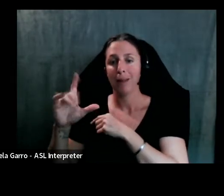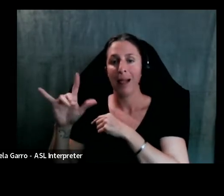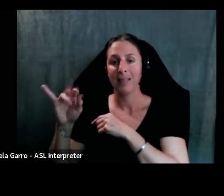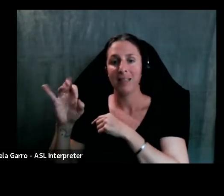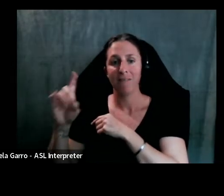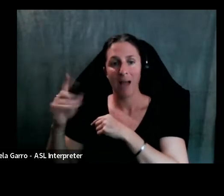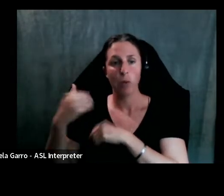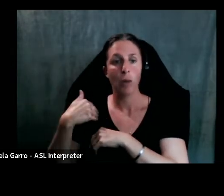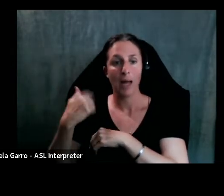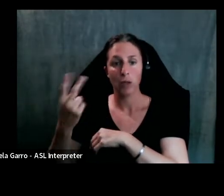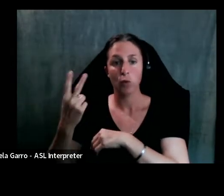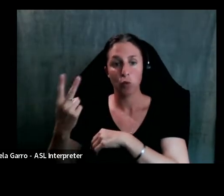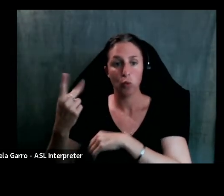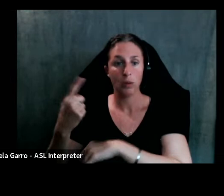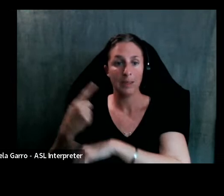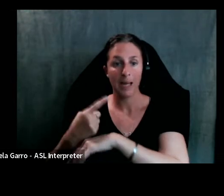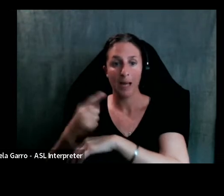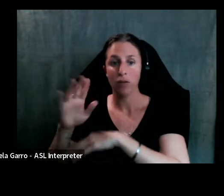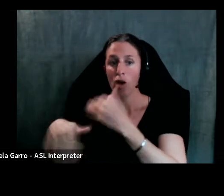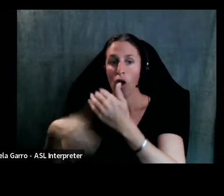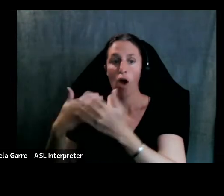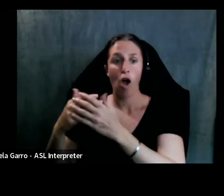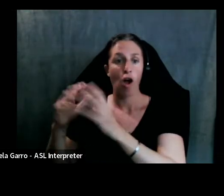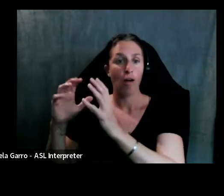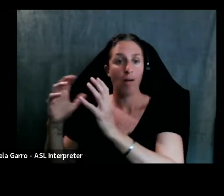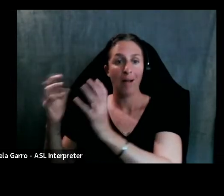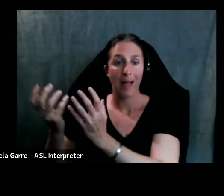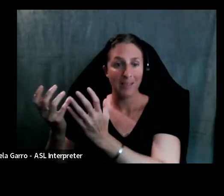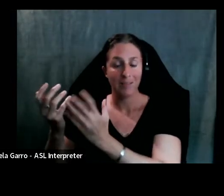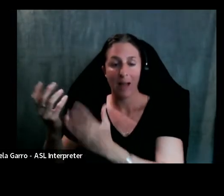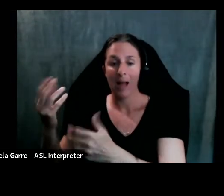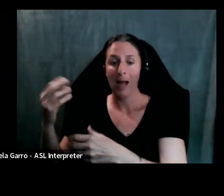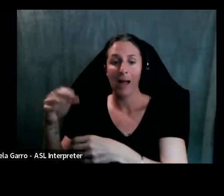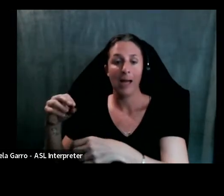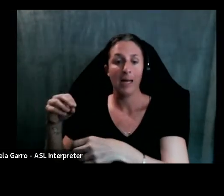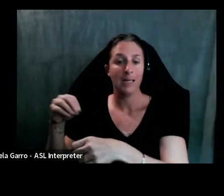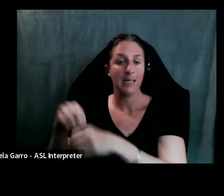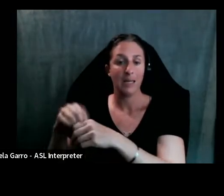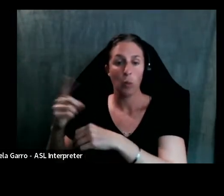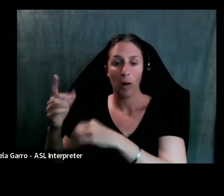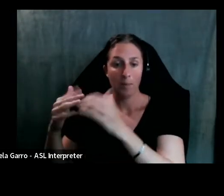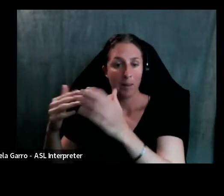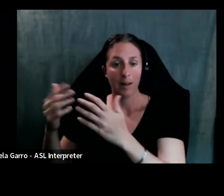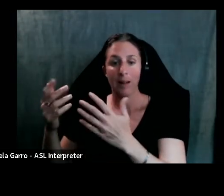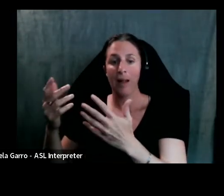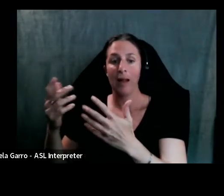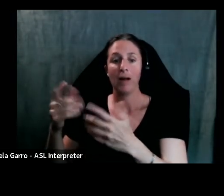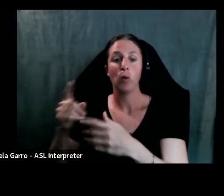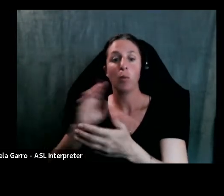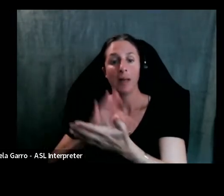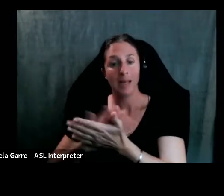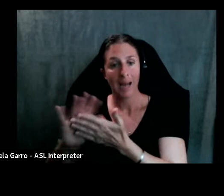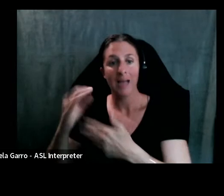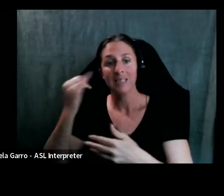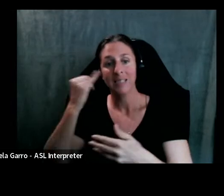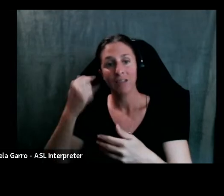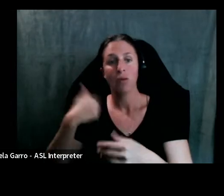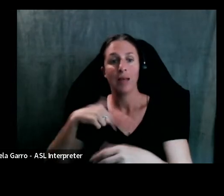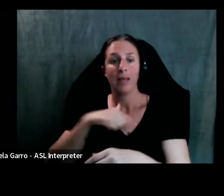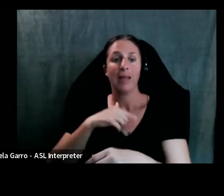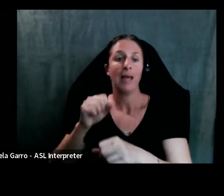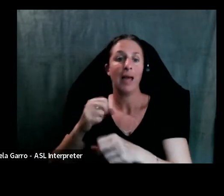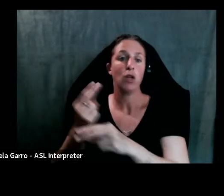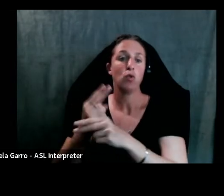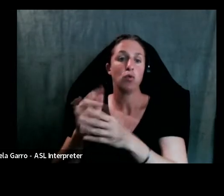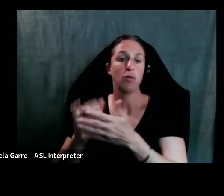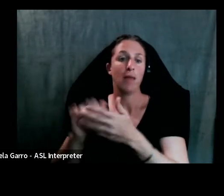2 days where all the classified were in one bill and some of them said it would be nice if I could use that topic that we were